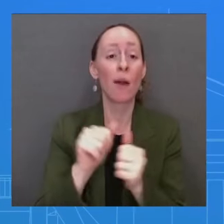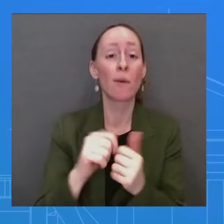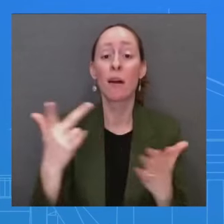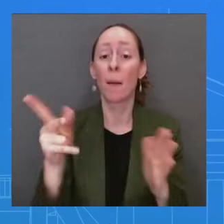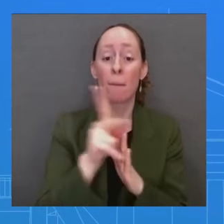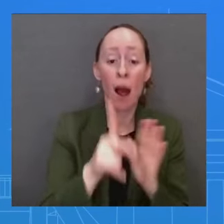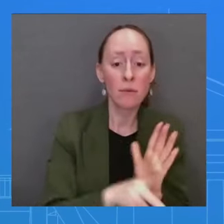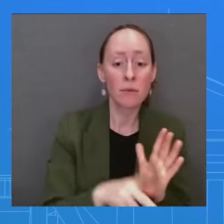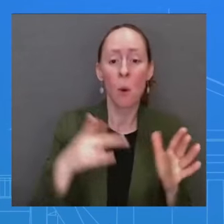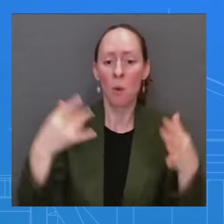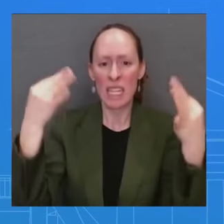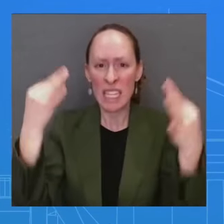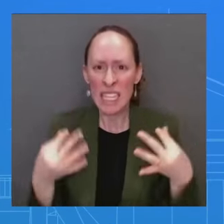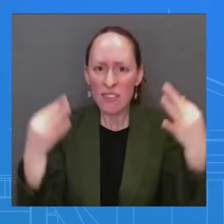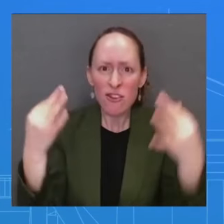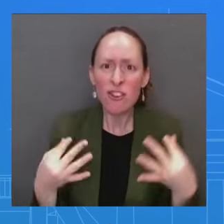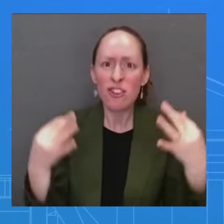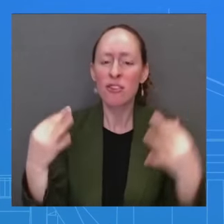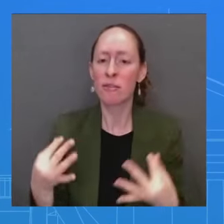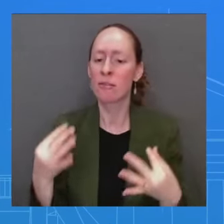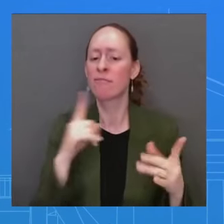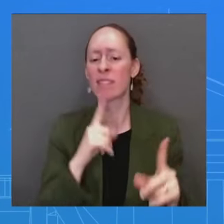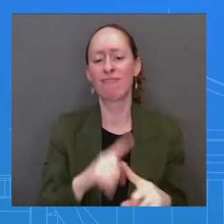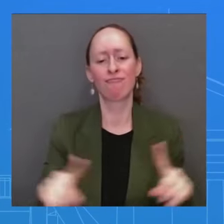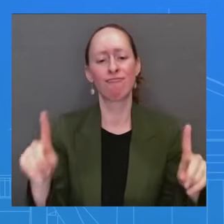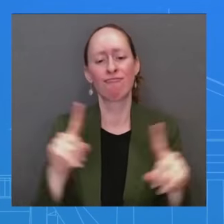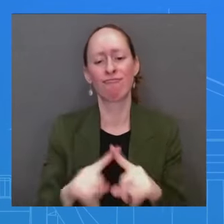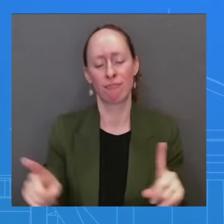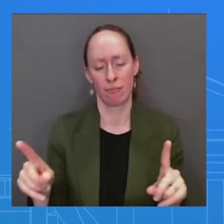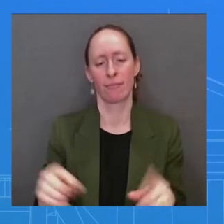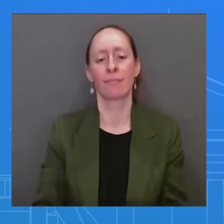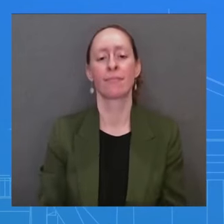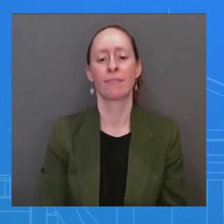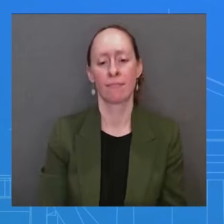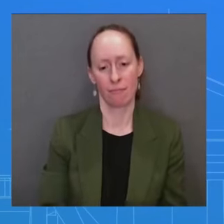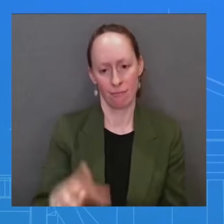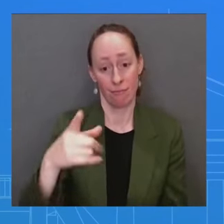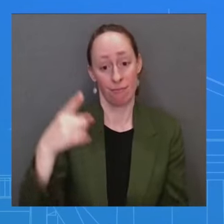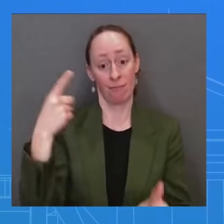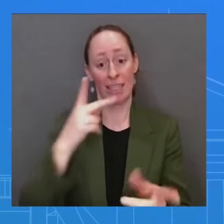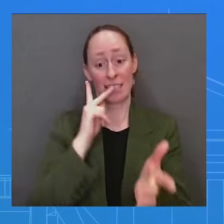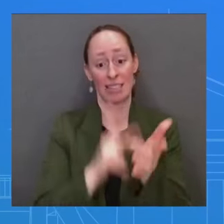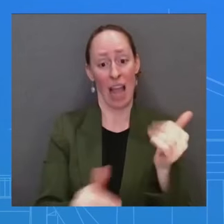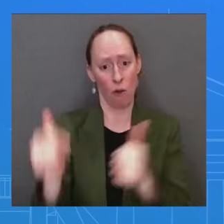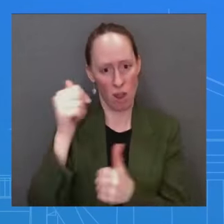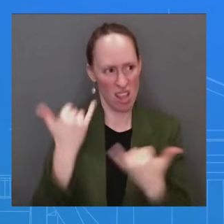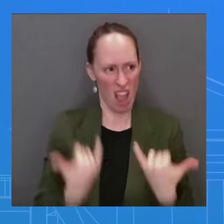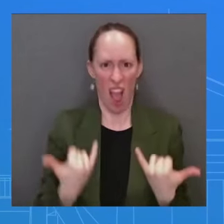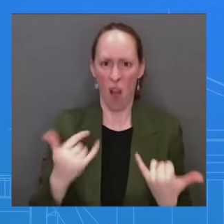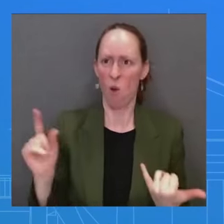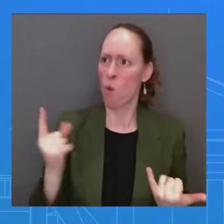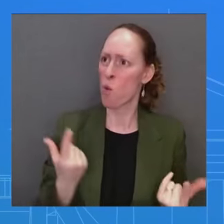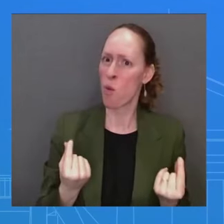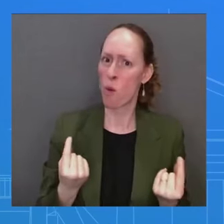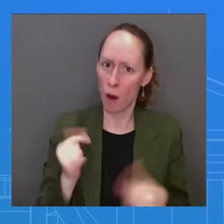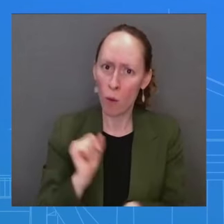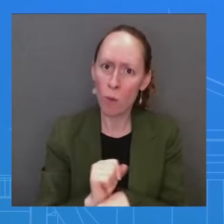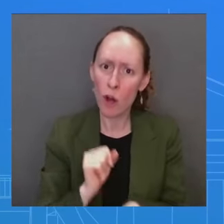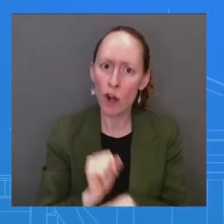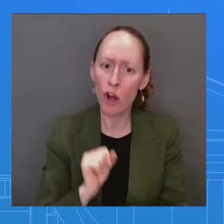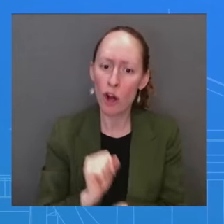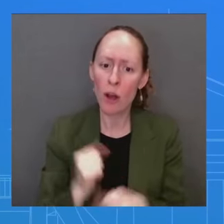we've been in the secretary is working, is having conversations with our National Security Council and others here in the administration.